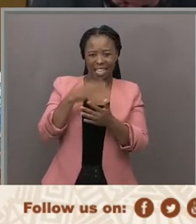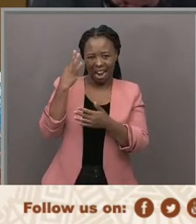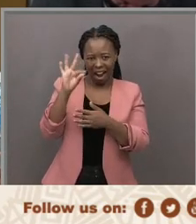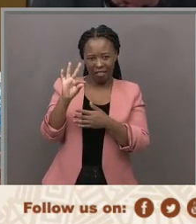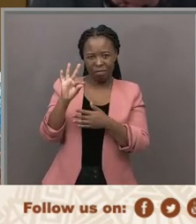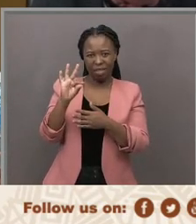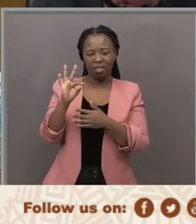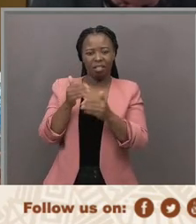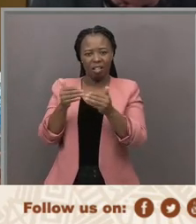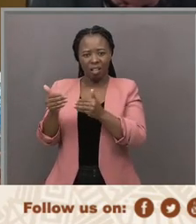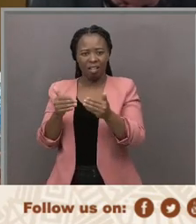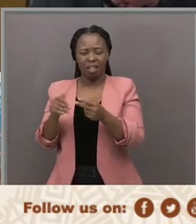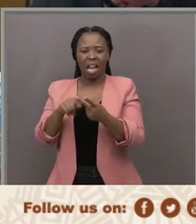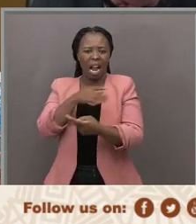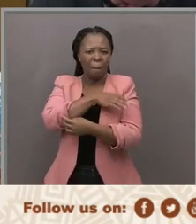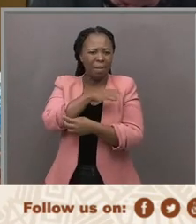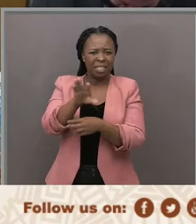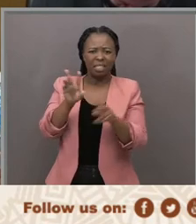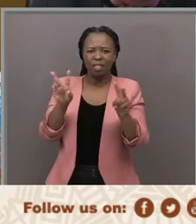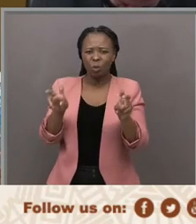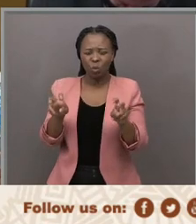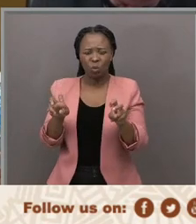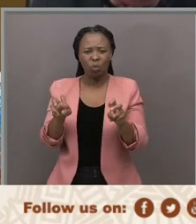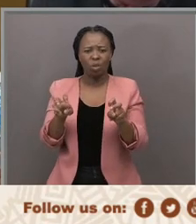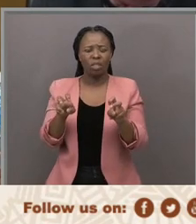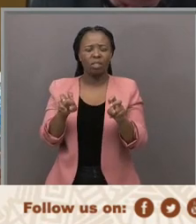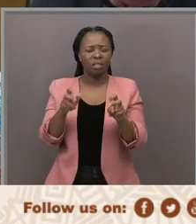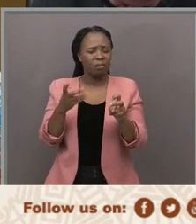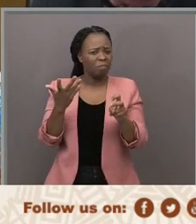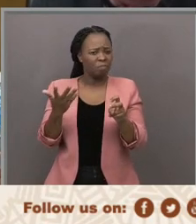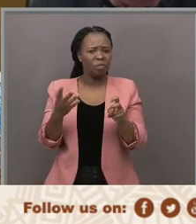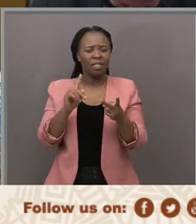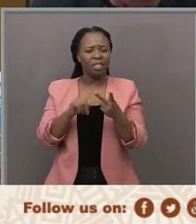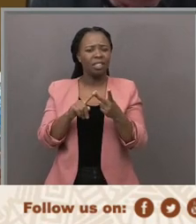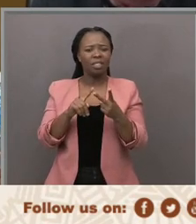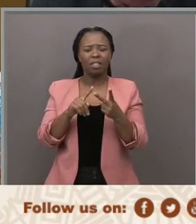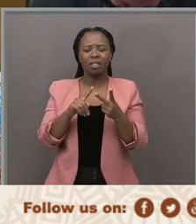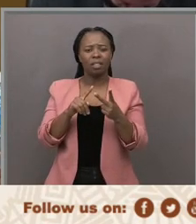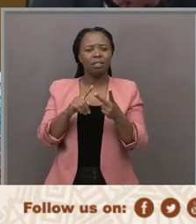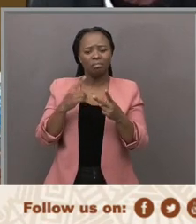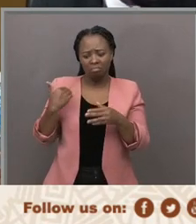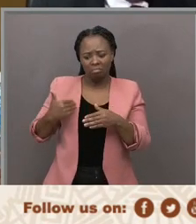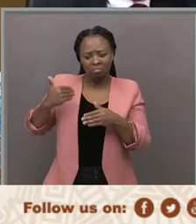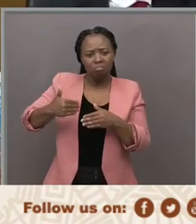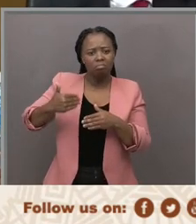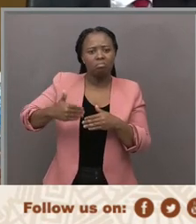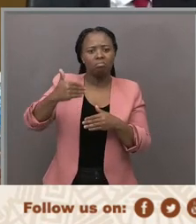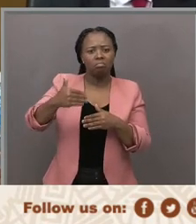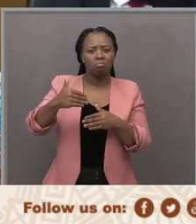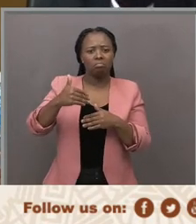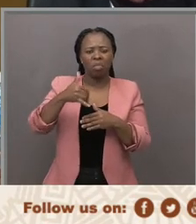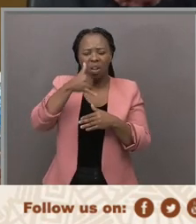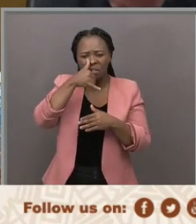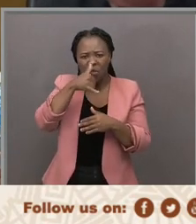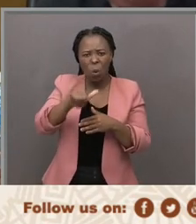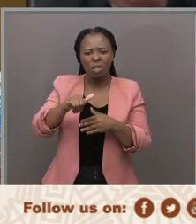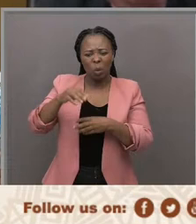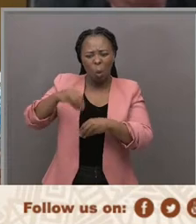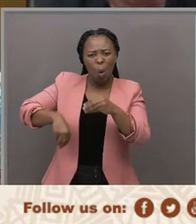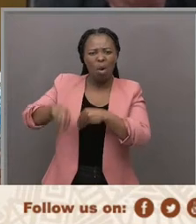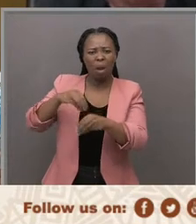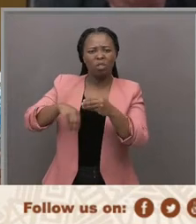capacity issues, and the creep from time to time that fraud and corruption creeps in